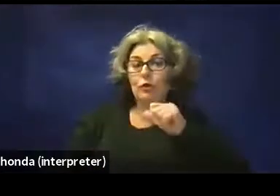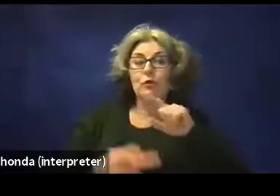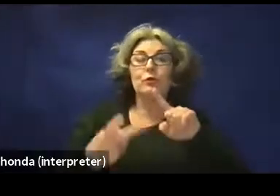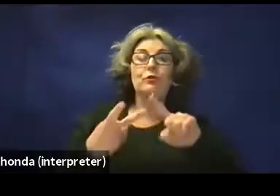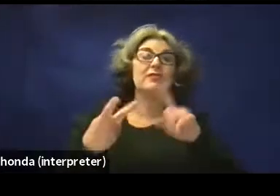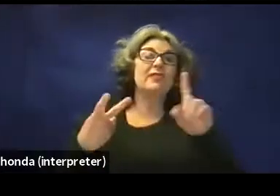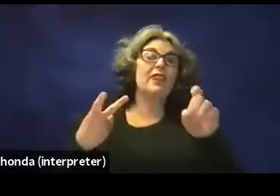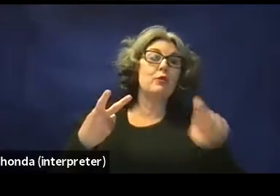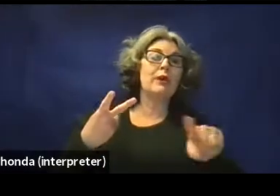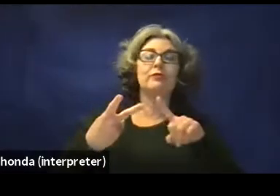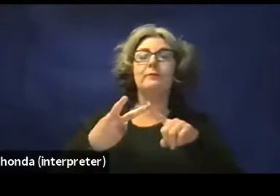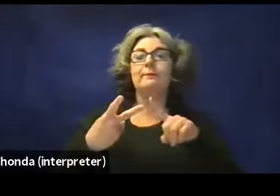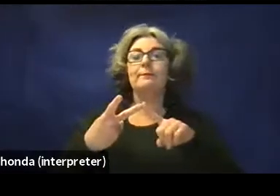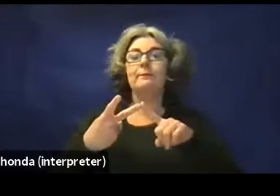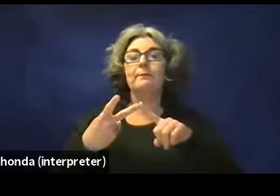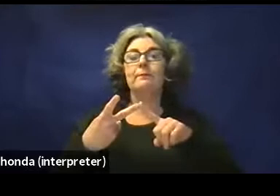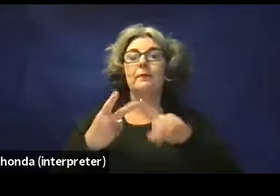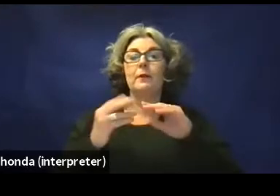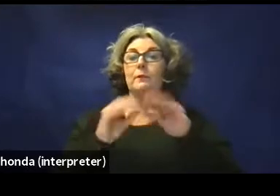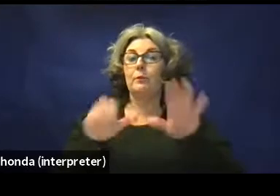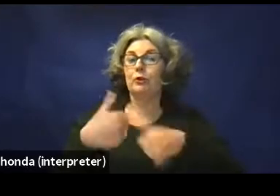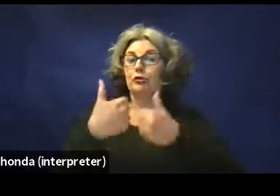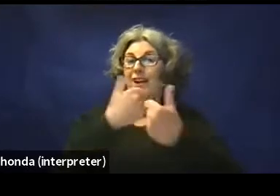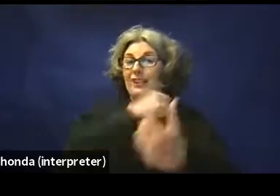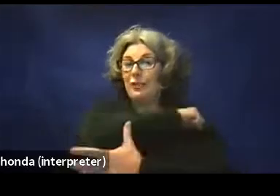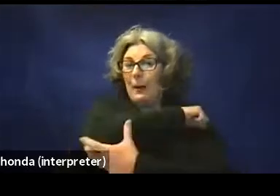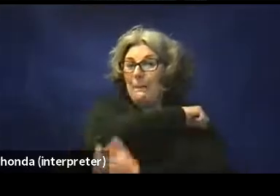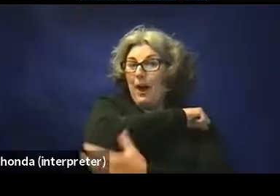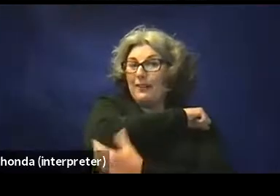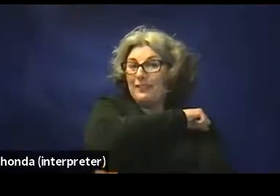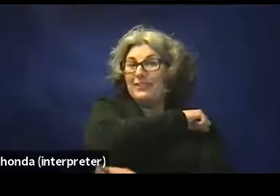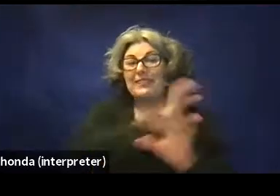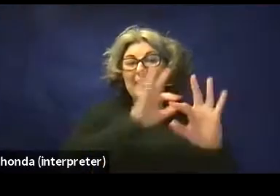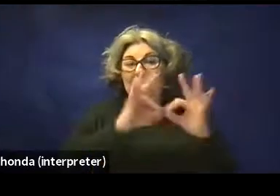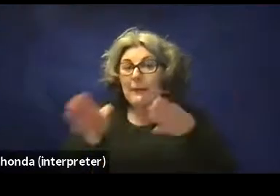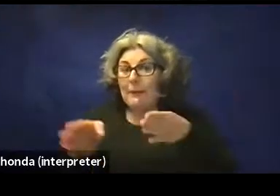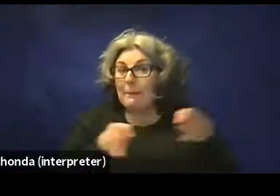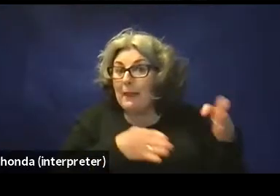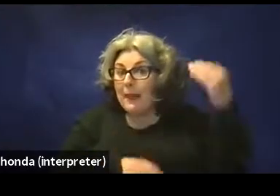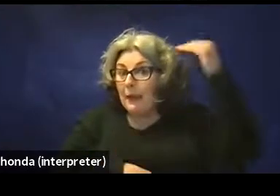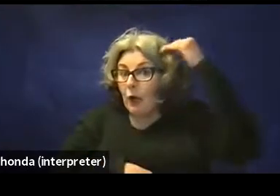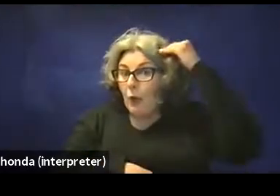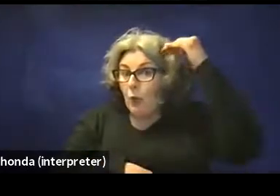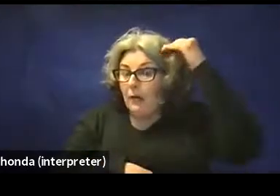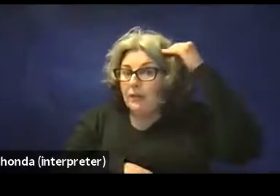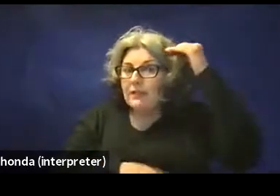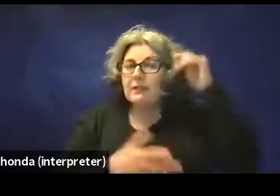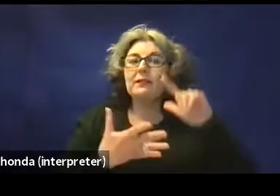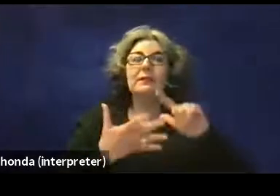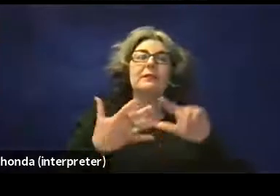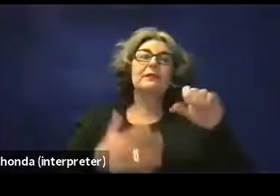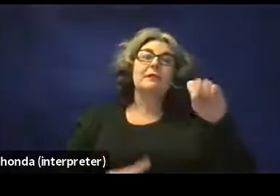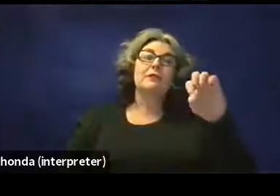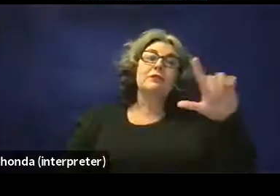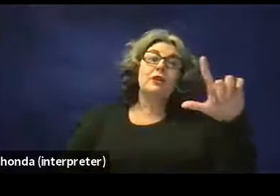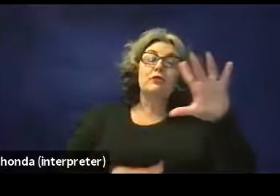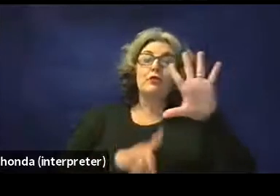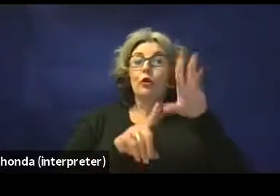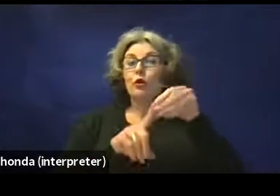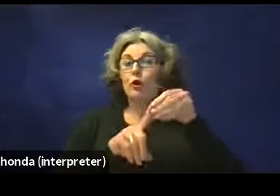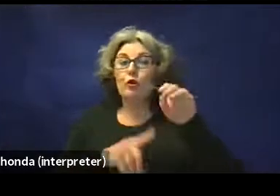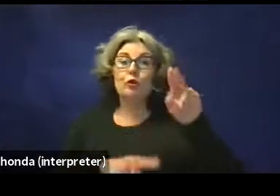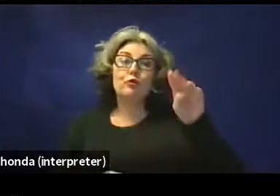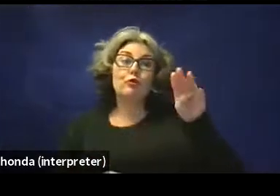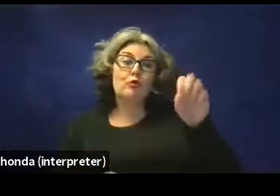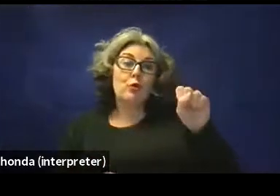question is, a further challenge to poverty is family planning awareness. Sociocultural norms such as preferences for